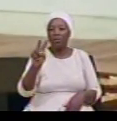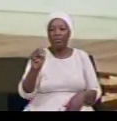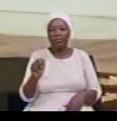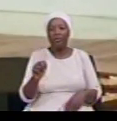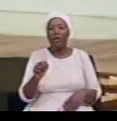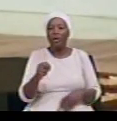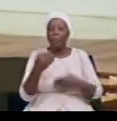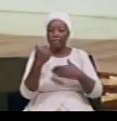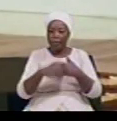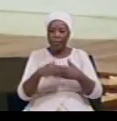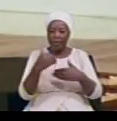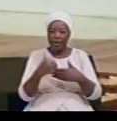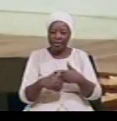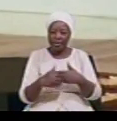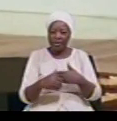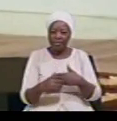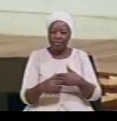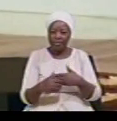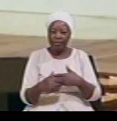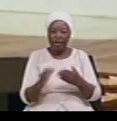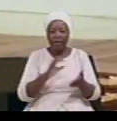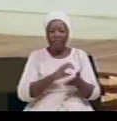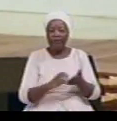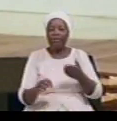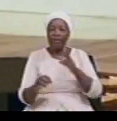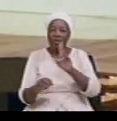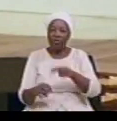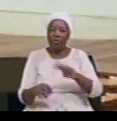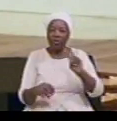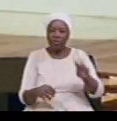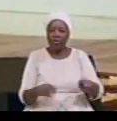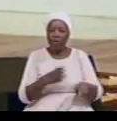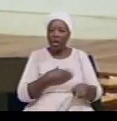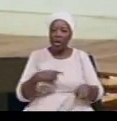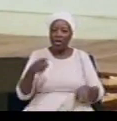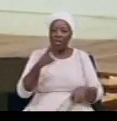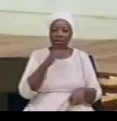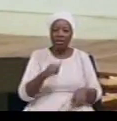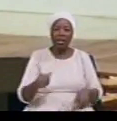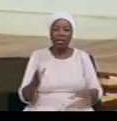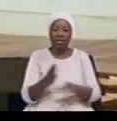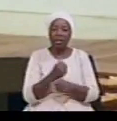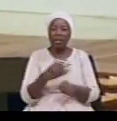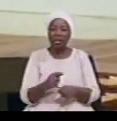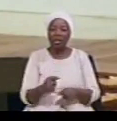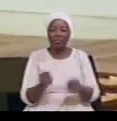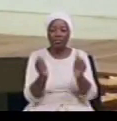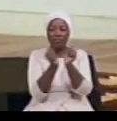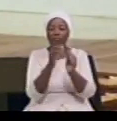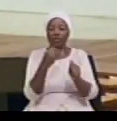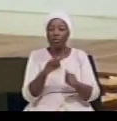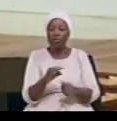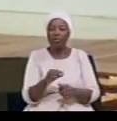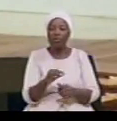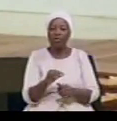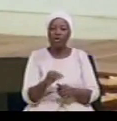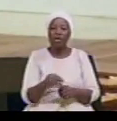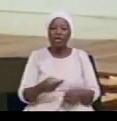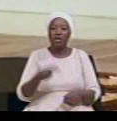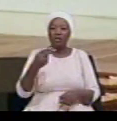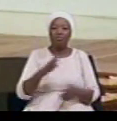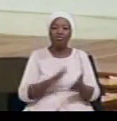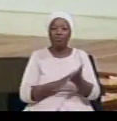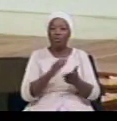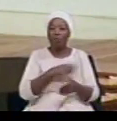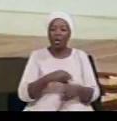Unleavened bread. Verse 22. And ye shall take a bunch of hyssop and dip it in